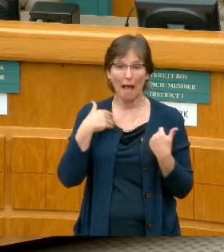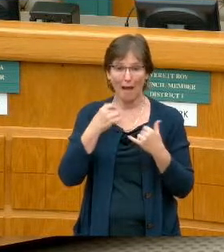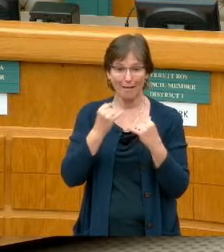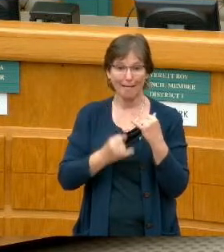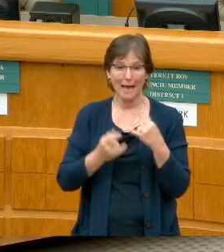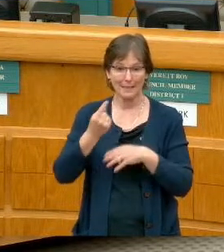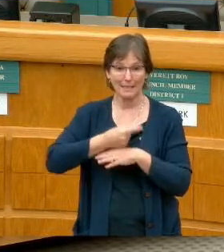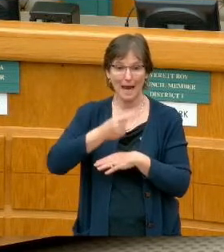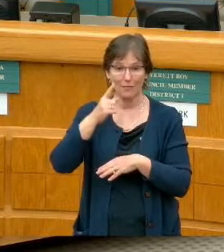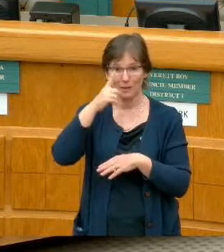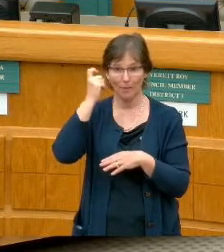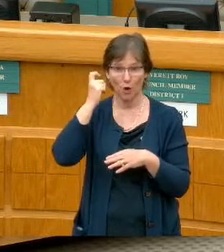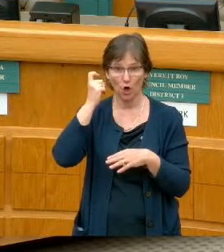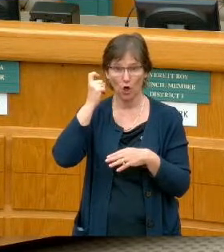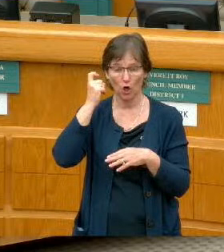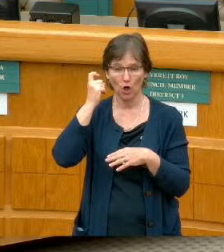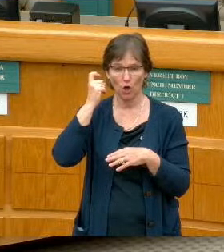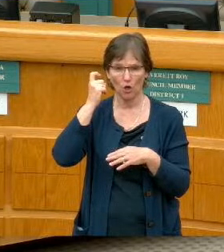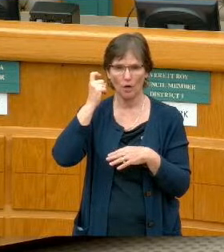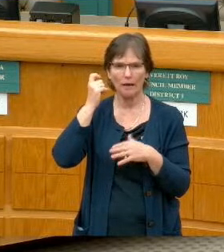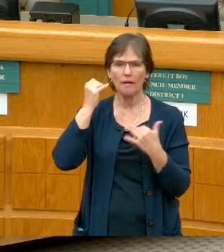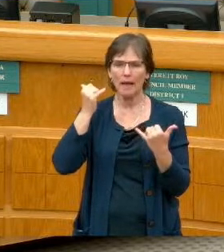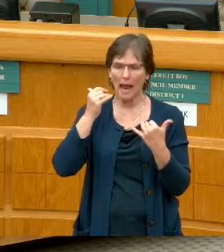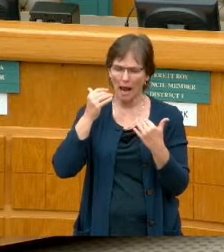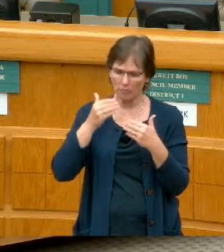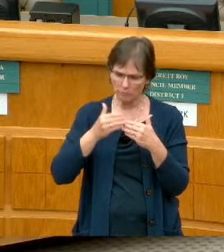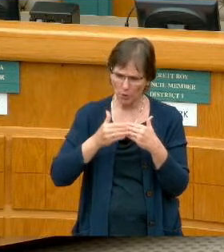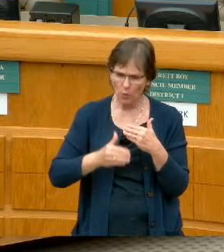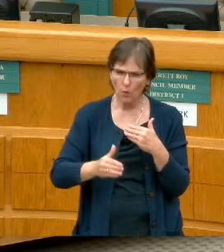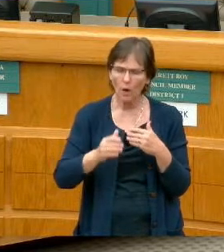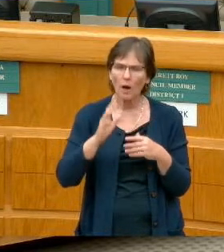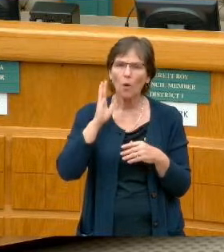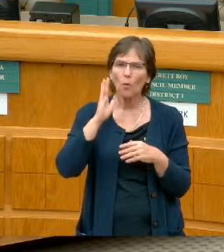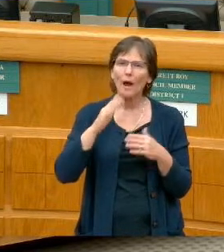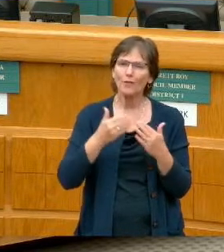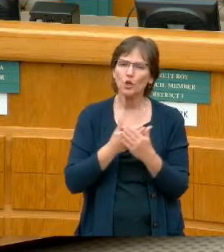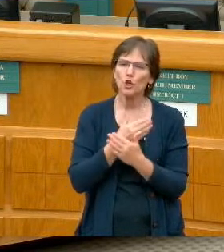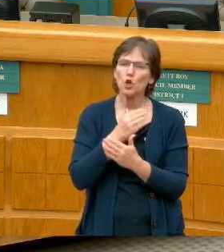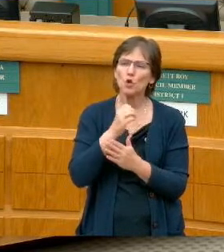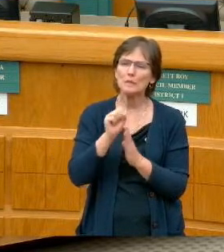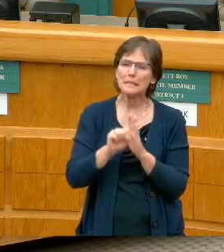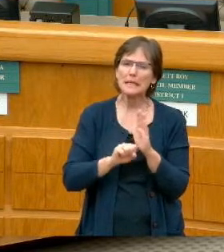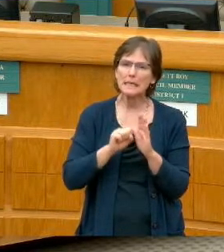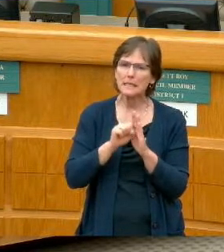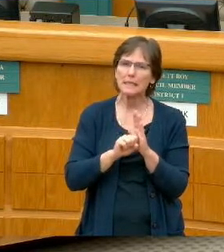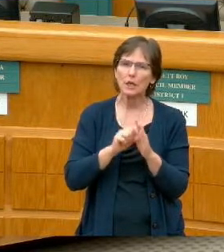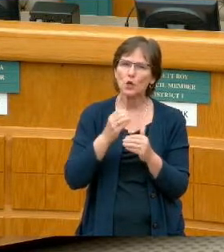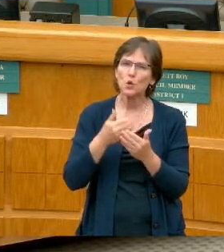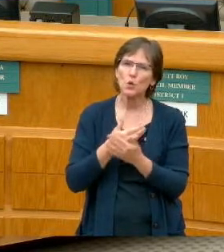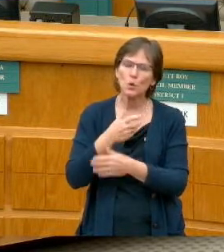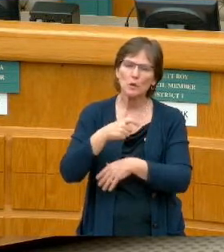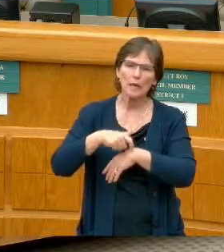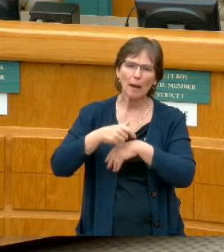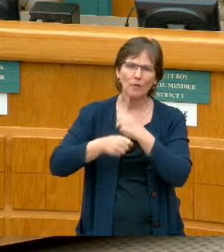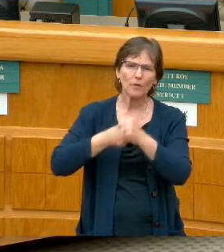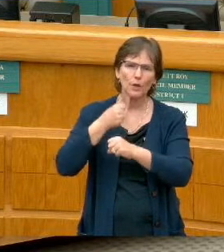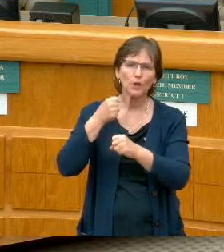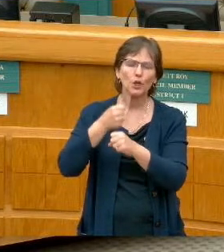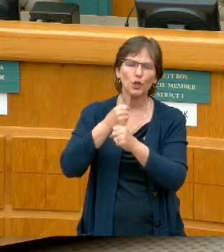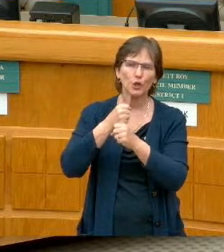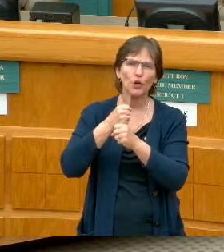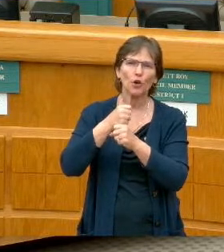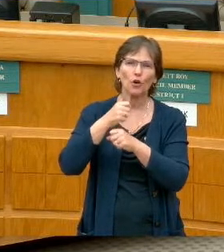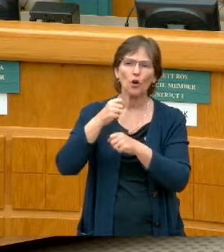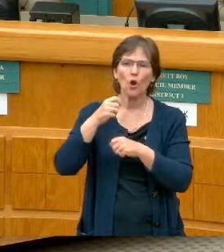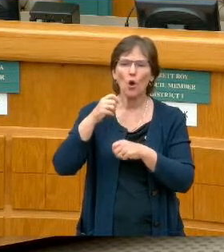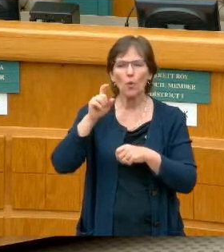week. And as we enter into a new season, let it be a new season for us also to renew that